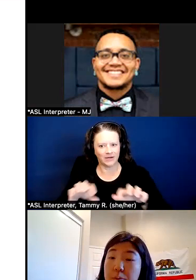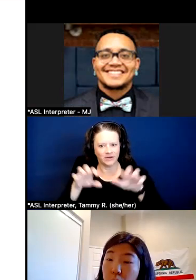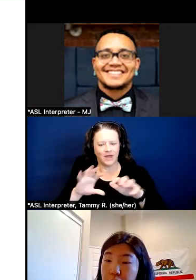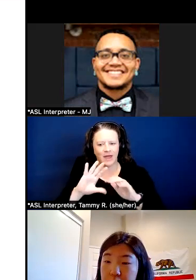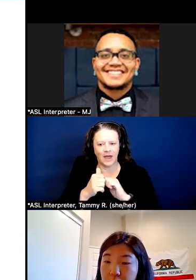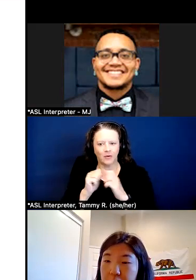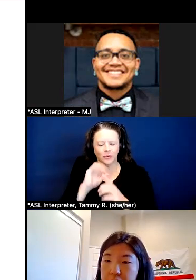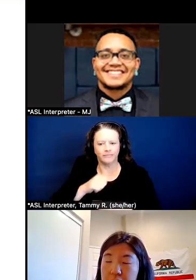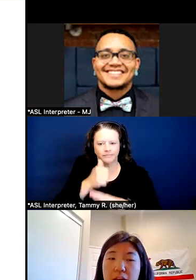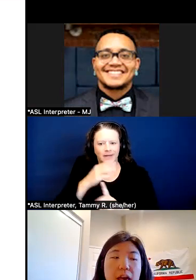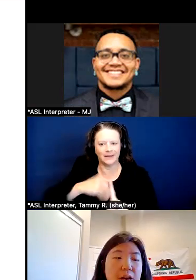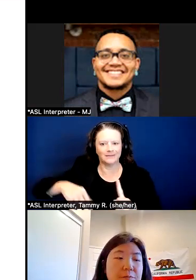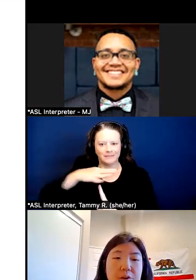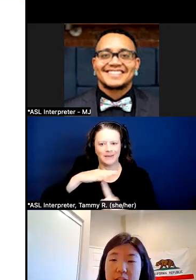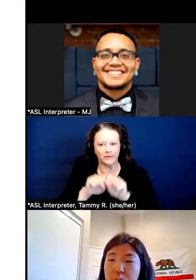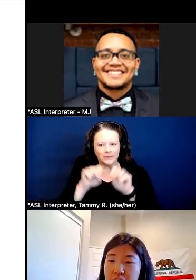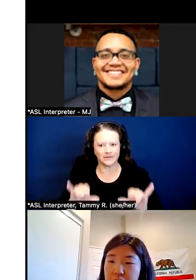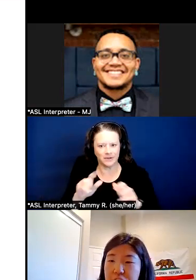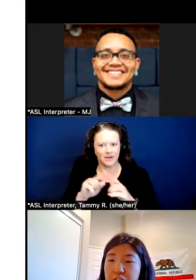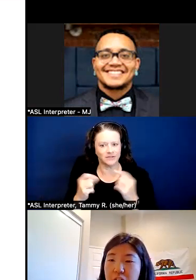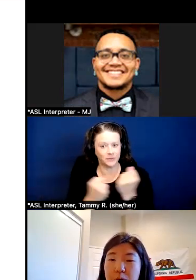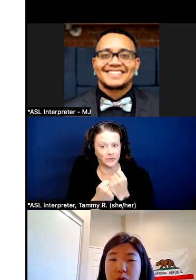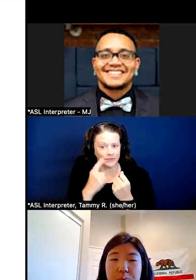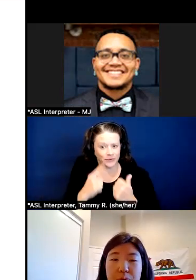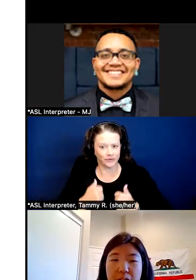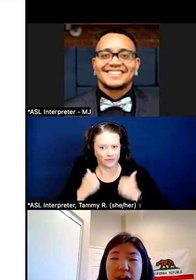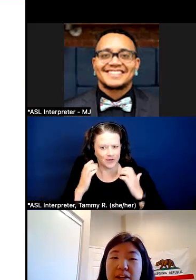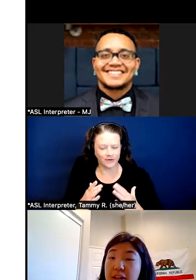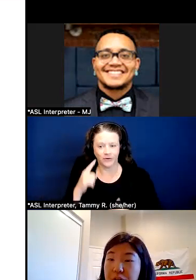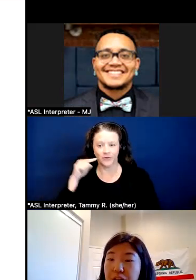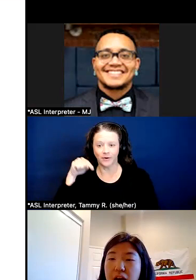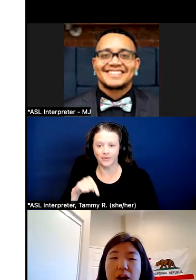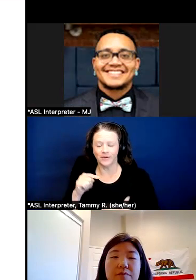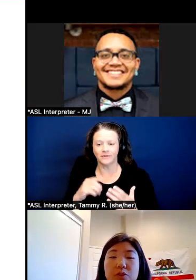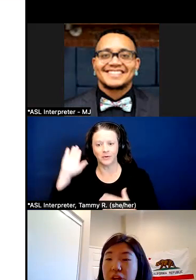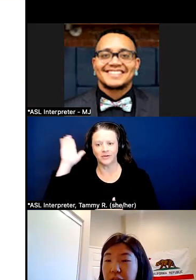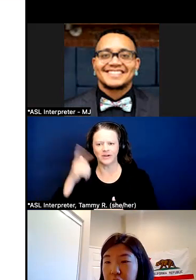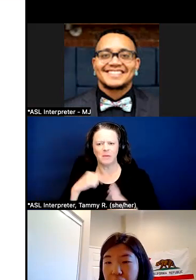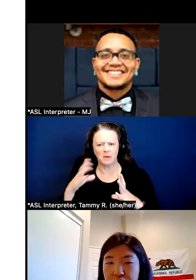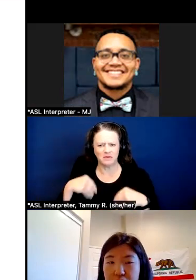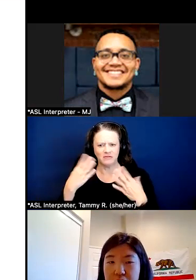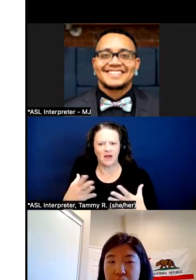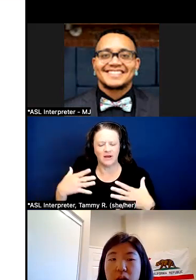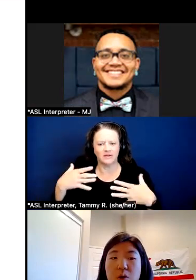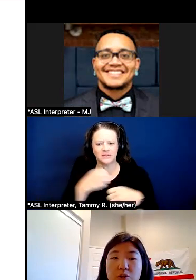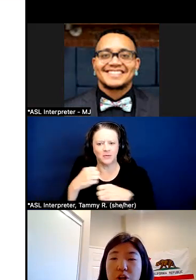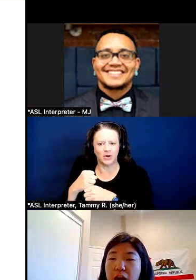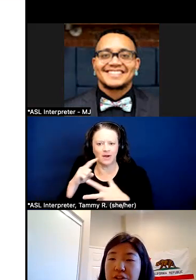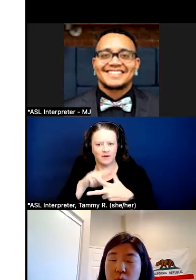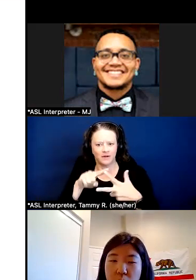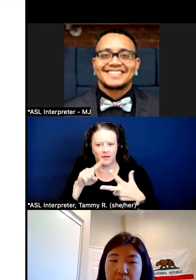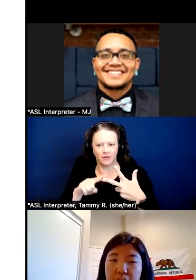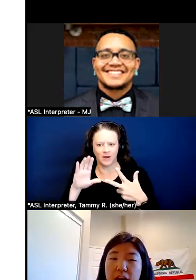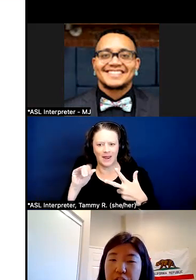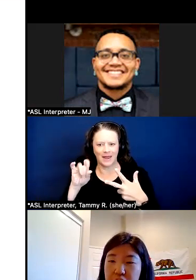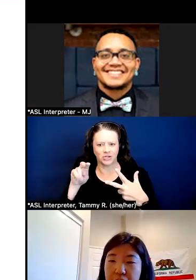ecosystem of support for survivors. And for this presentation, I'm going to provide a summary of 3 of those actions, which are